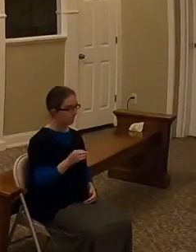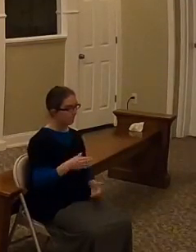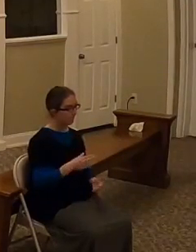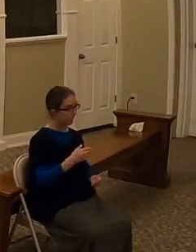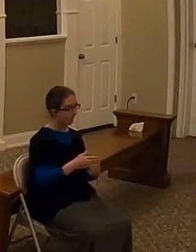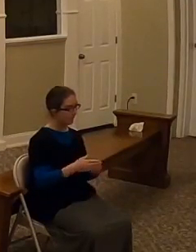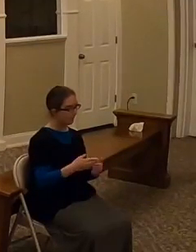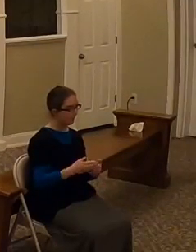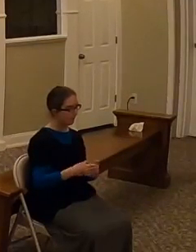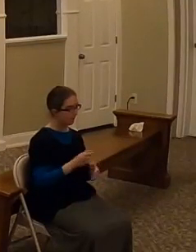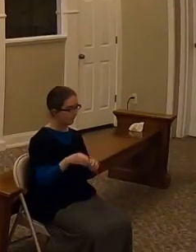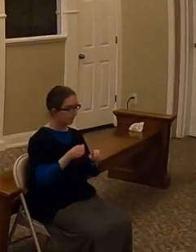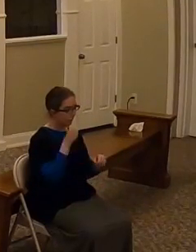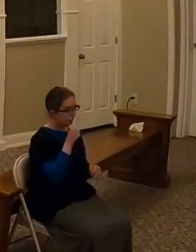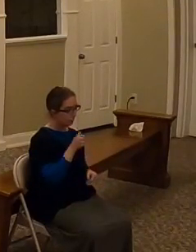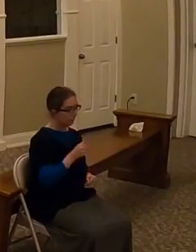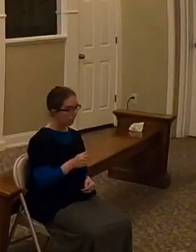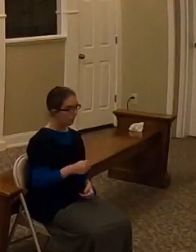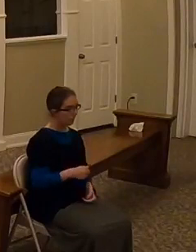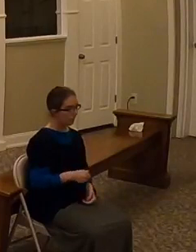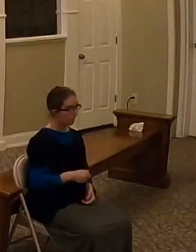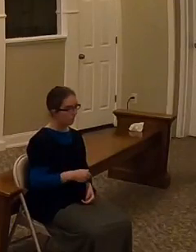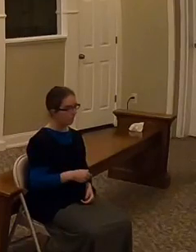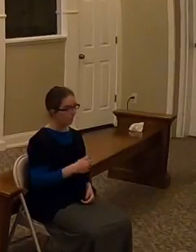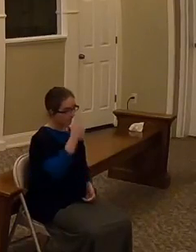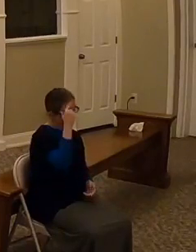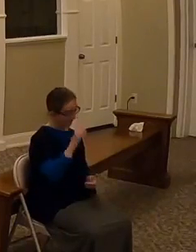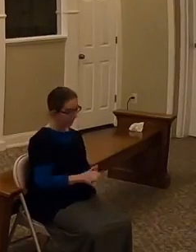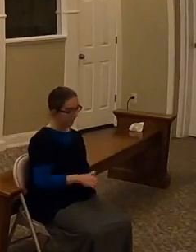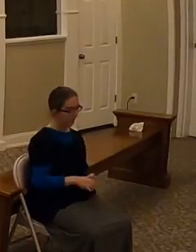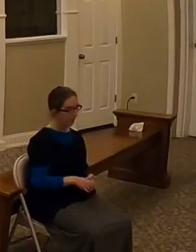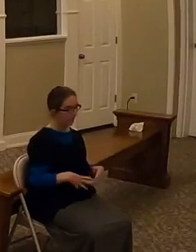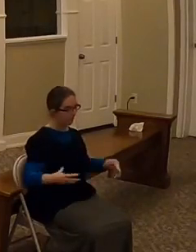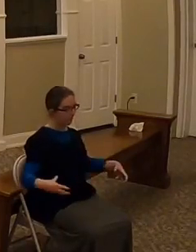know, I don't even believe fat meat's greasy.